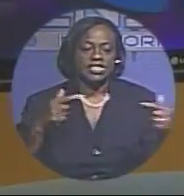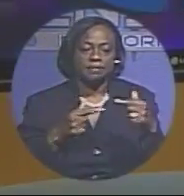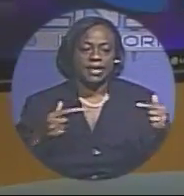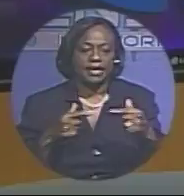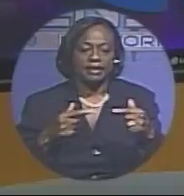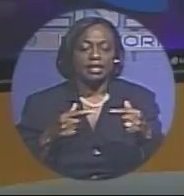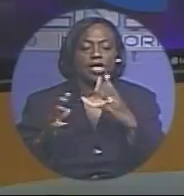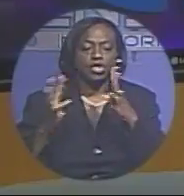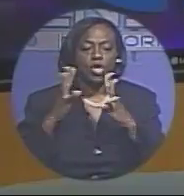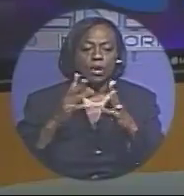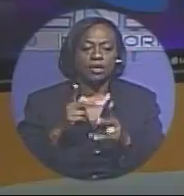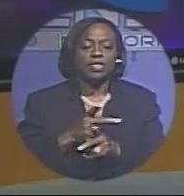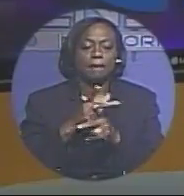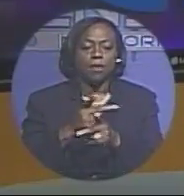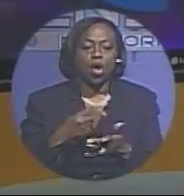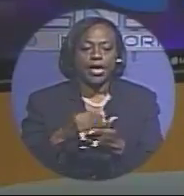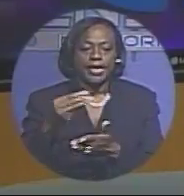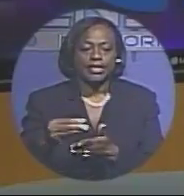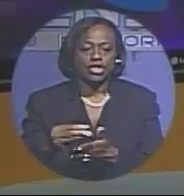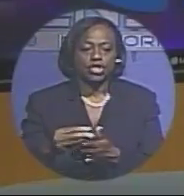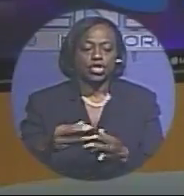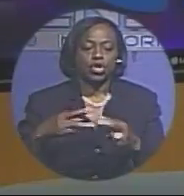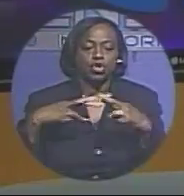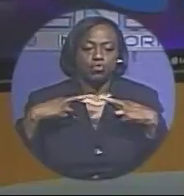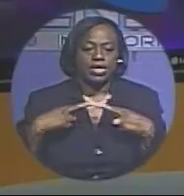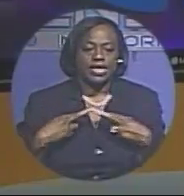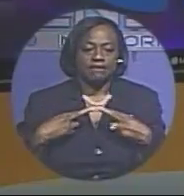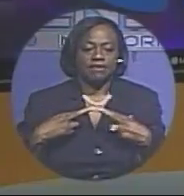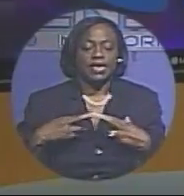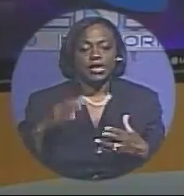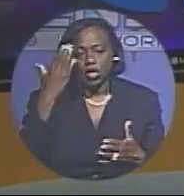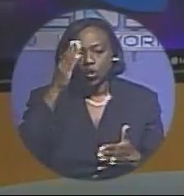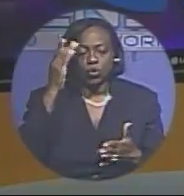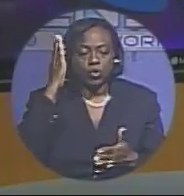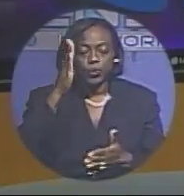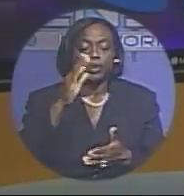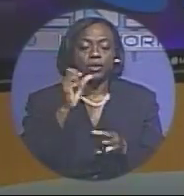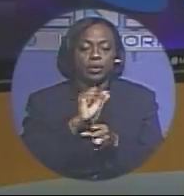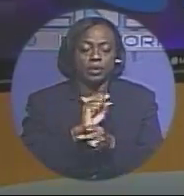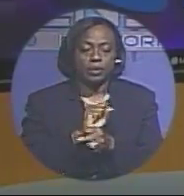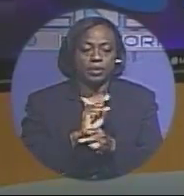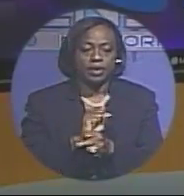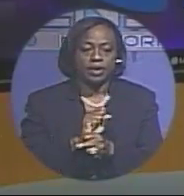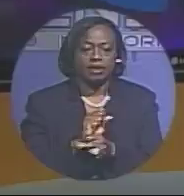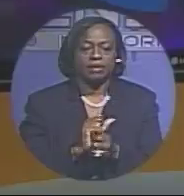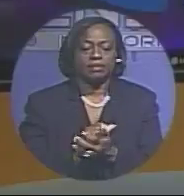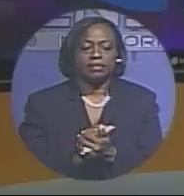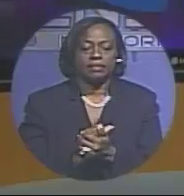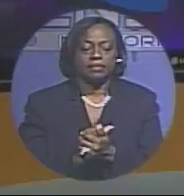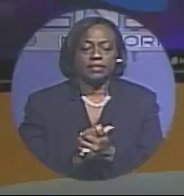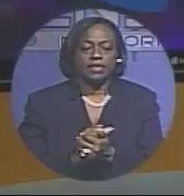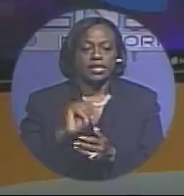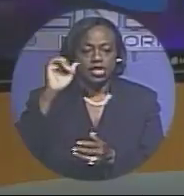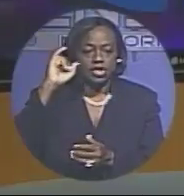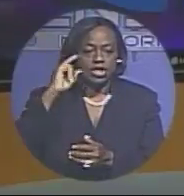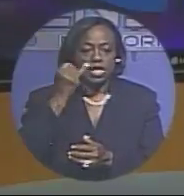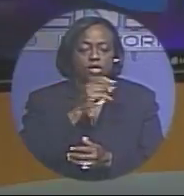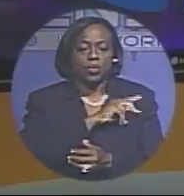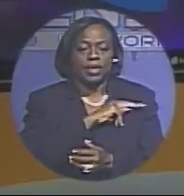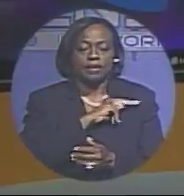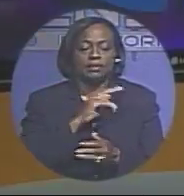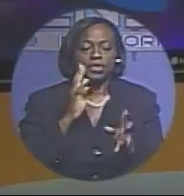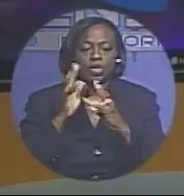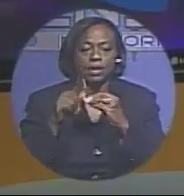relief proposal, which he says he's confident will work. Janaea Noel Ferguson has more on that and the latest government commentary